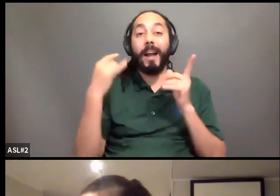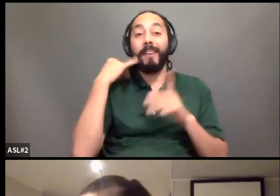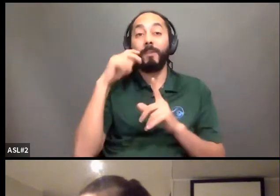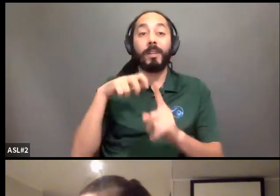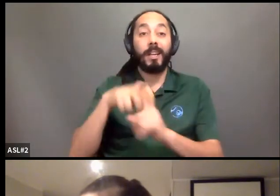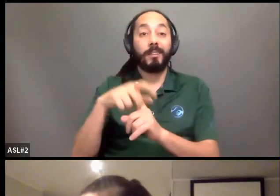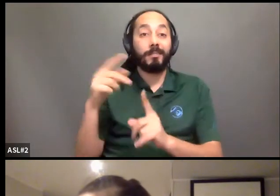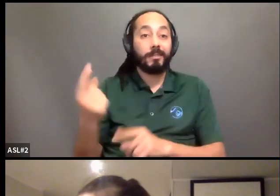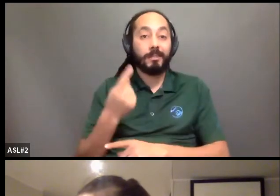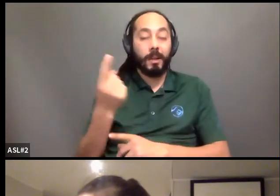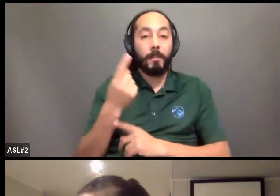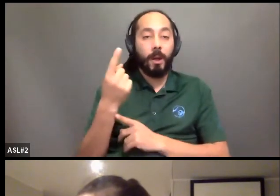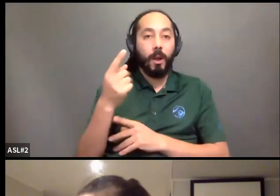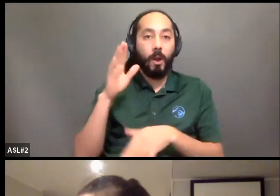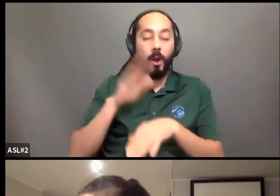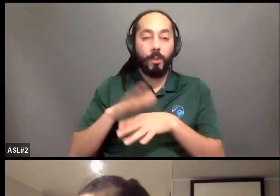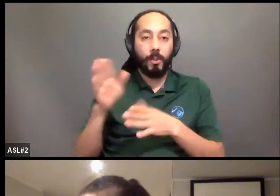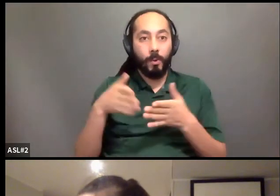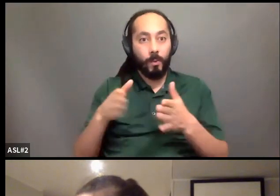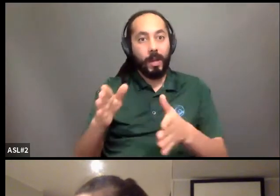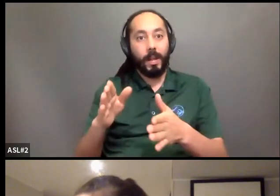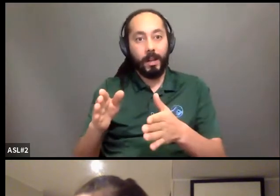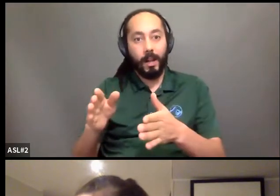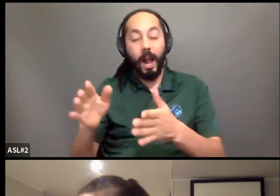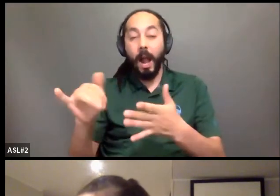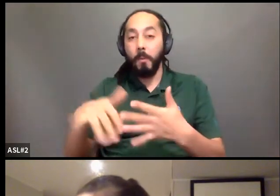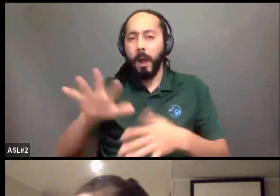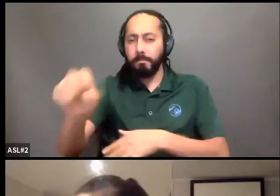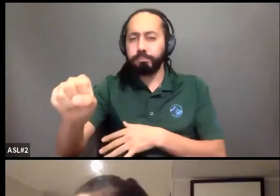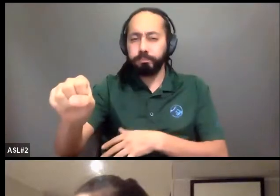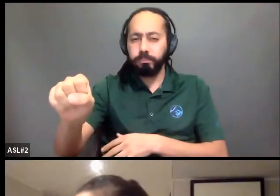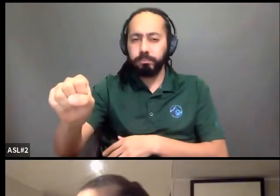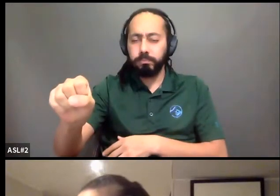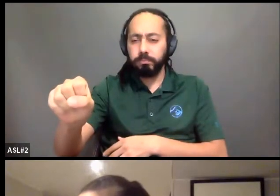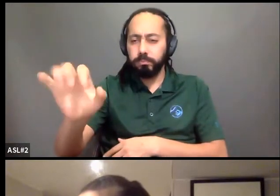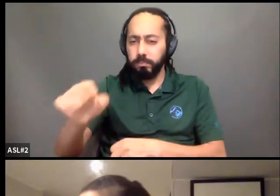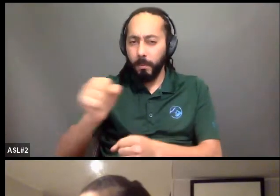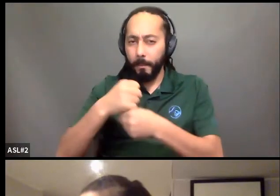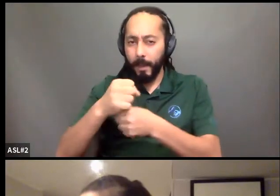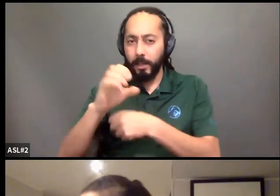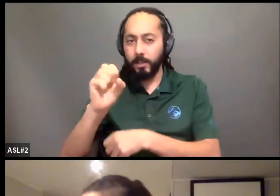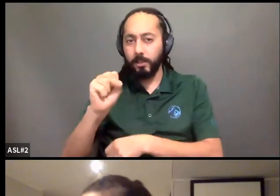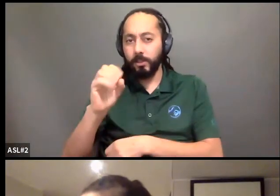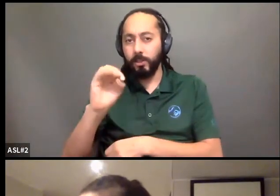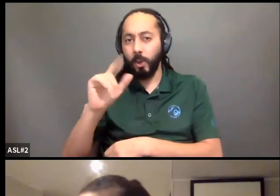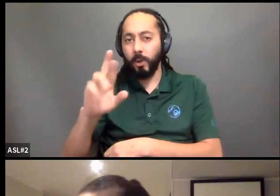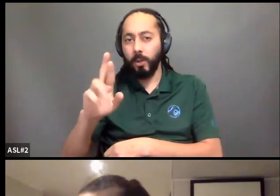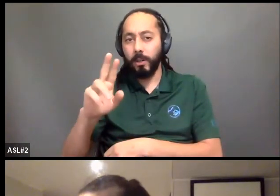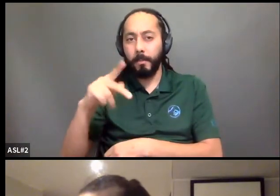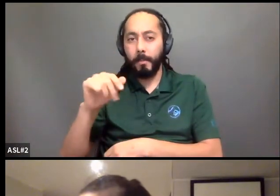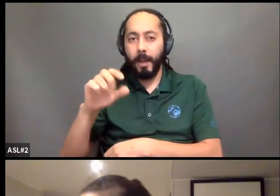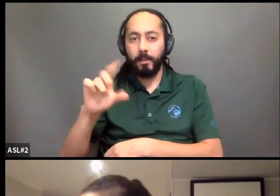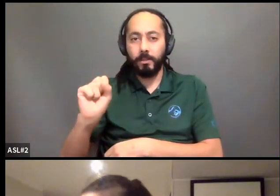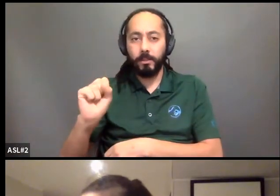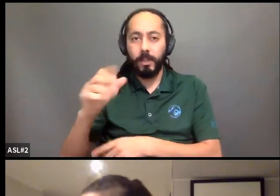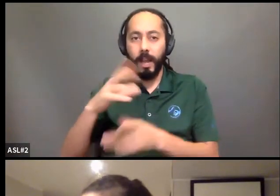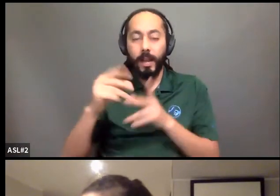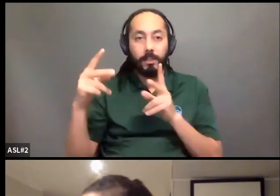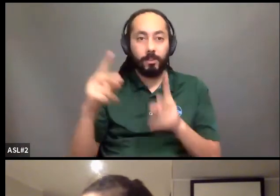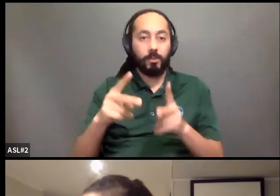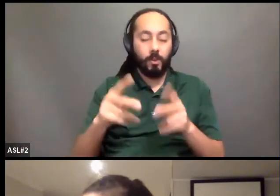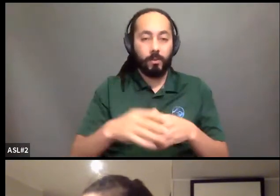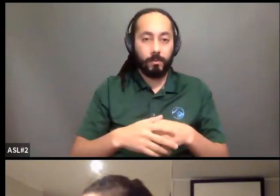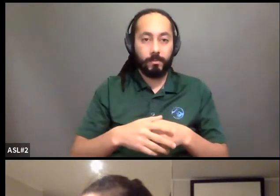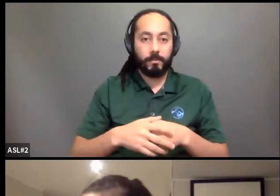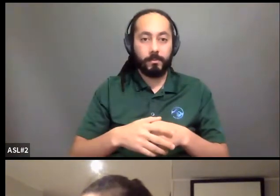those guys on their way out and have them make solar panels and install them? You know, that's what we're doing. That's what we want to do. We